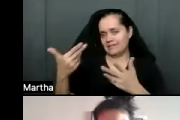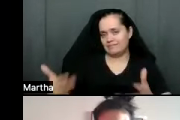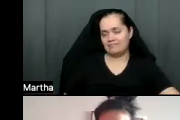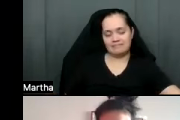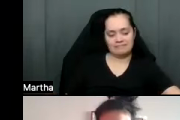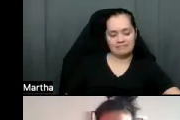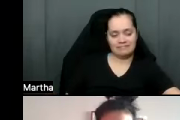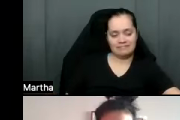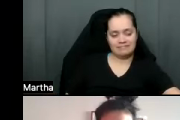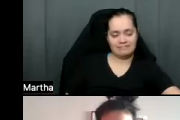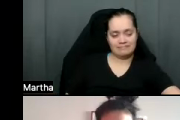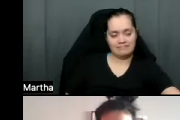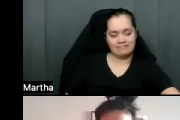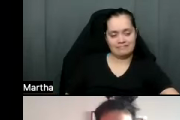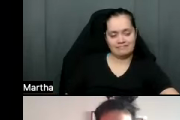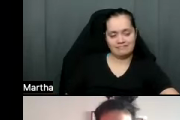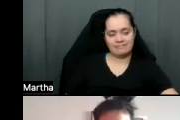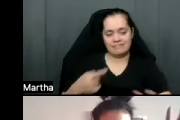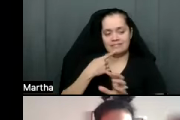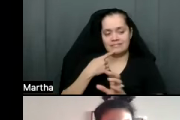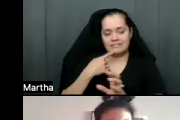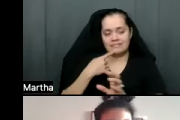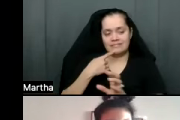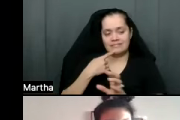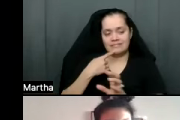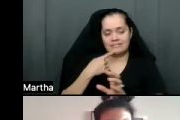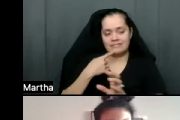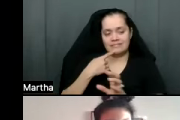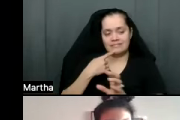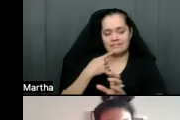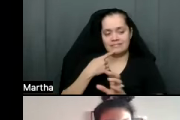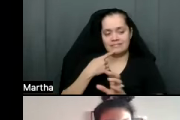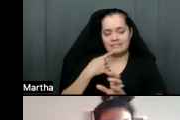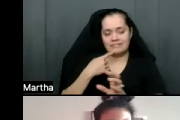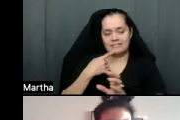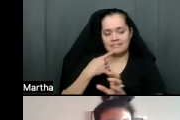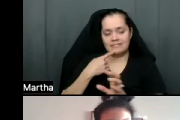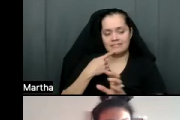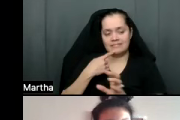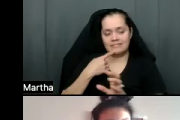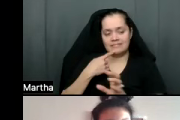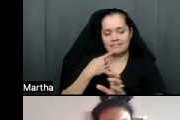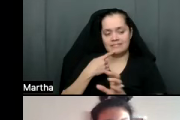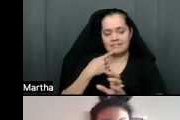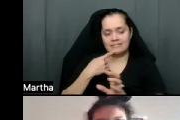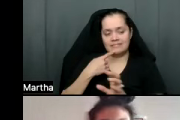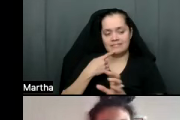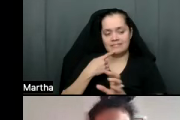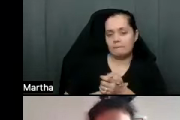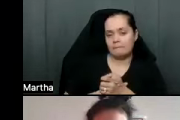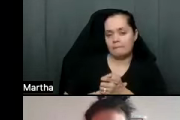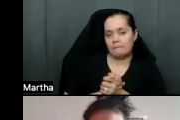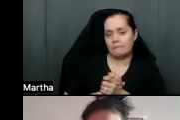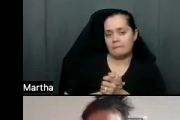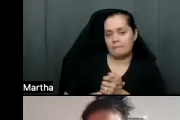He's saying that the urban model here looks like one of these. The